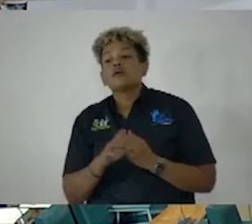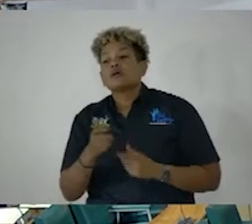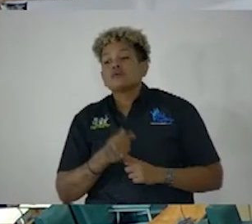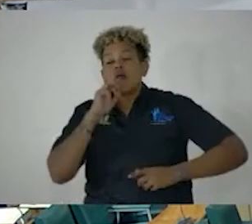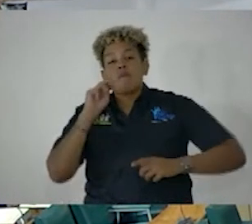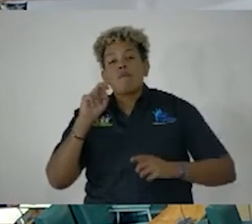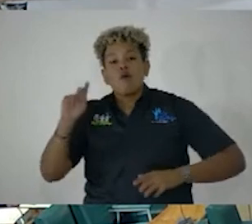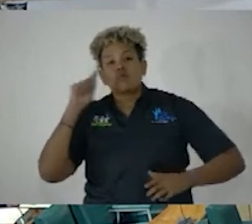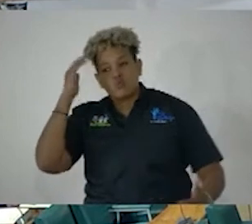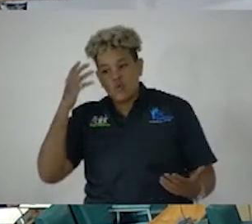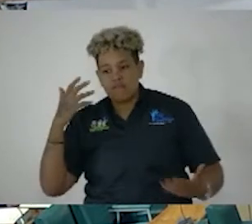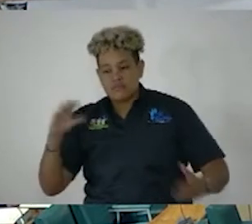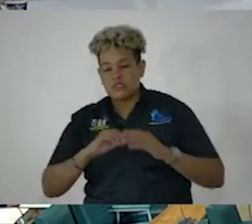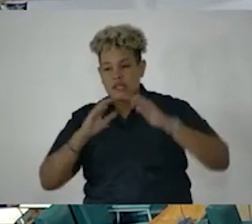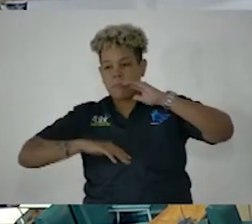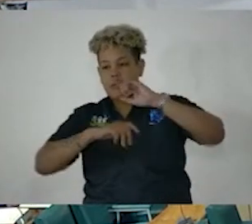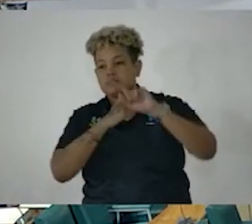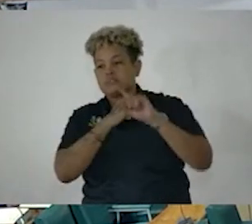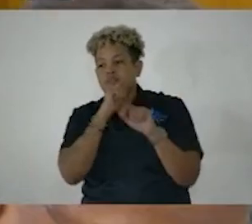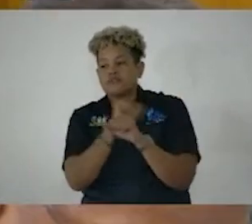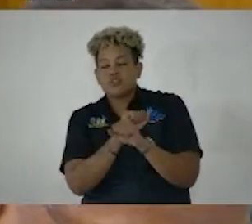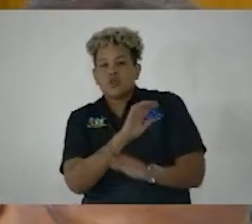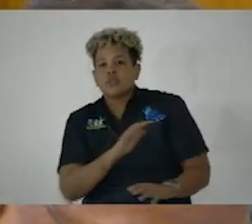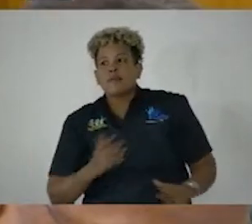Morgan, you would have known that even in the House in